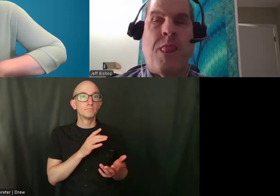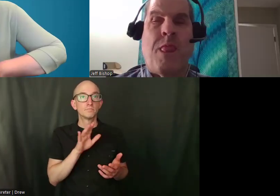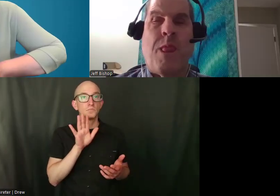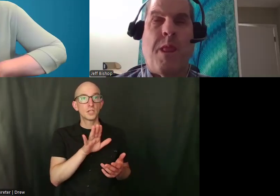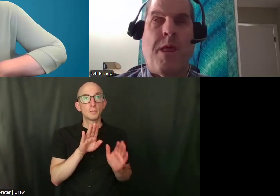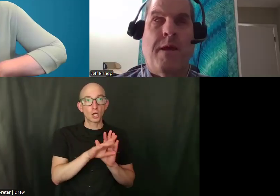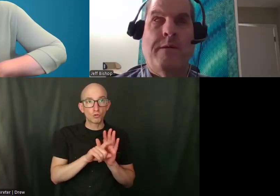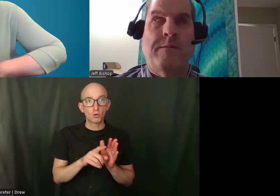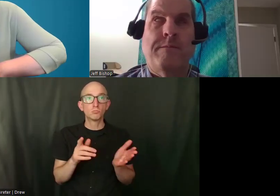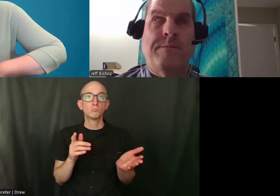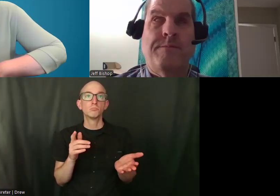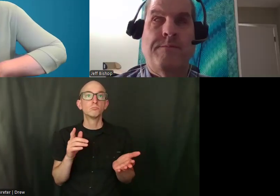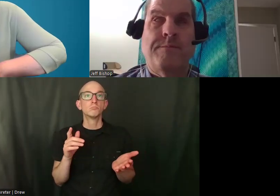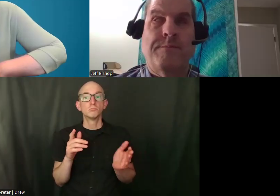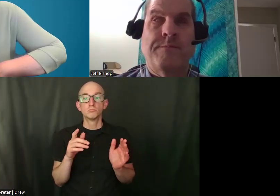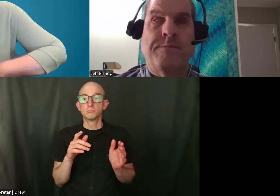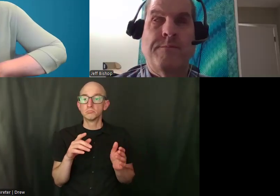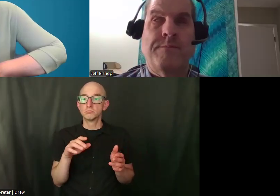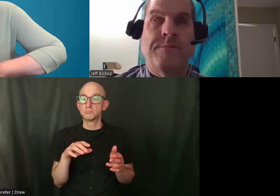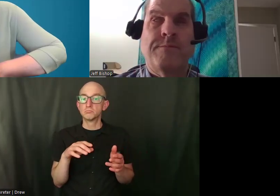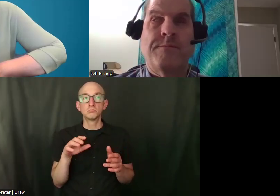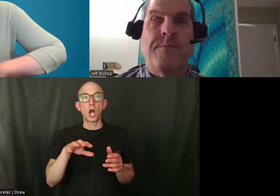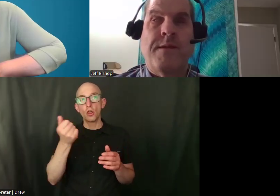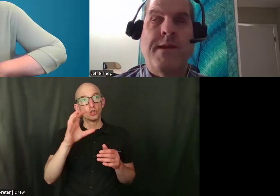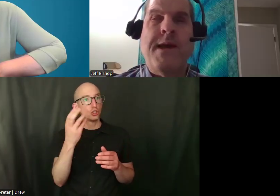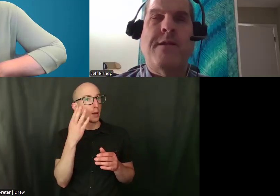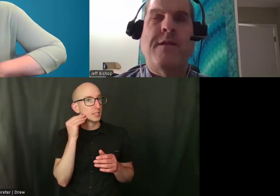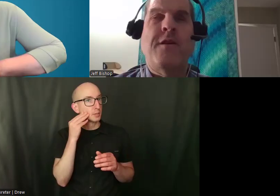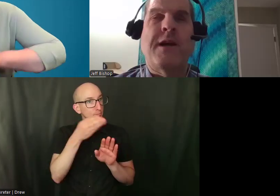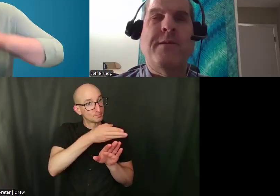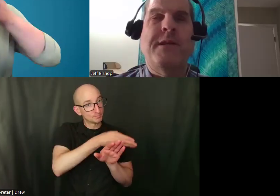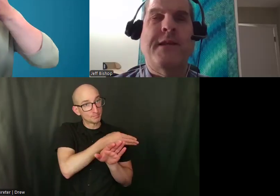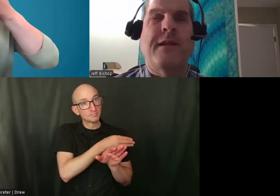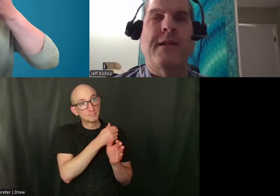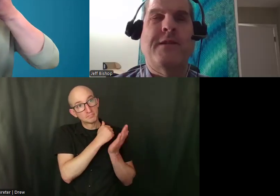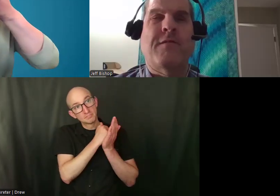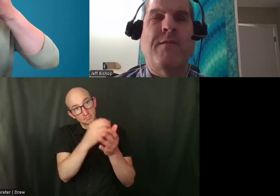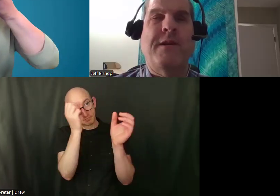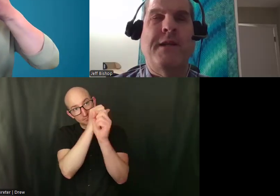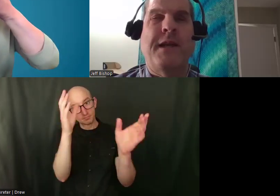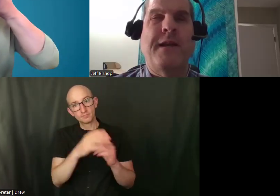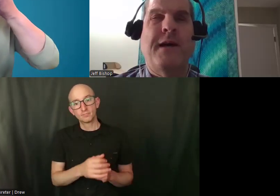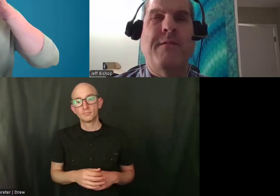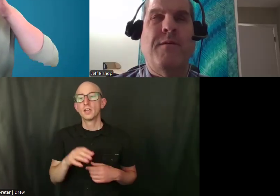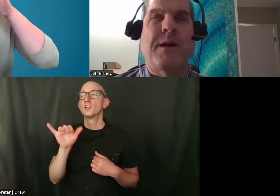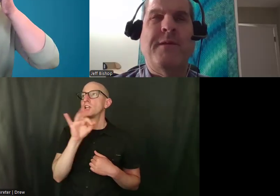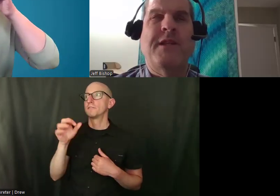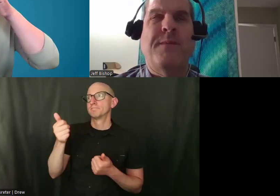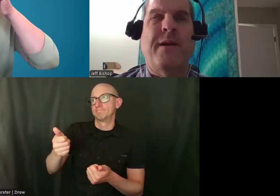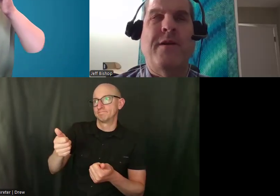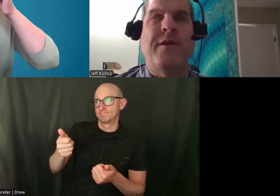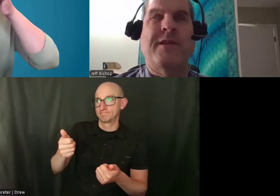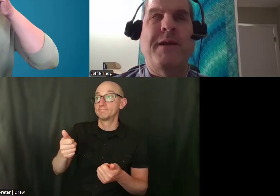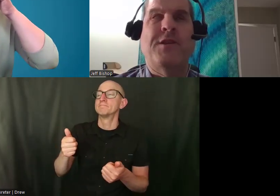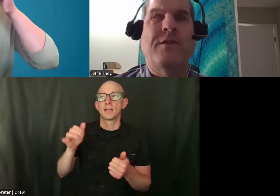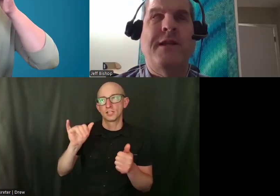of the other jobs you've done to lead up to this point. Yeah, a couple of things that this is a great one, Jaden. A couple of things you might